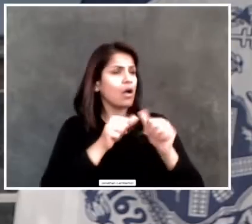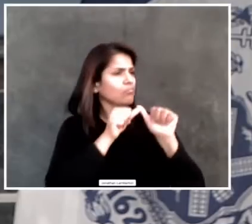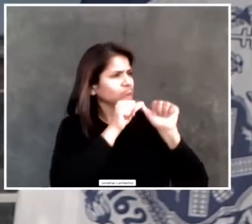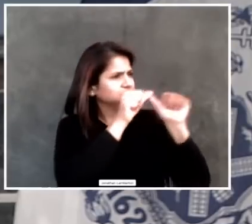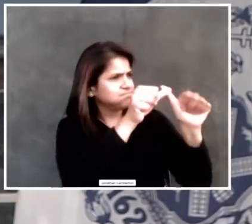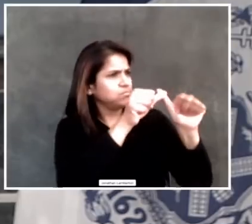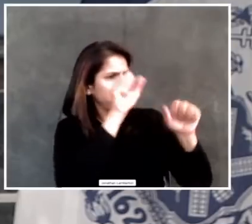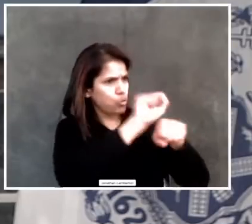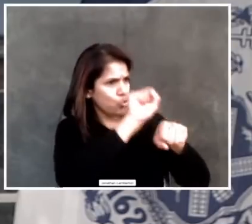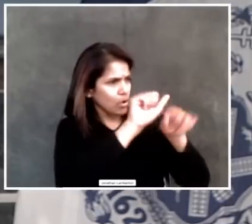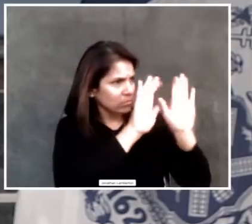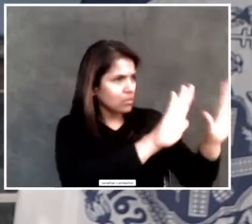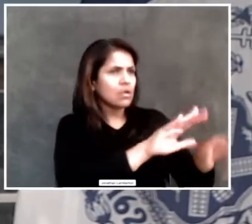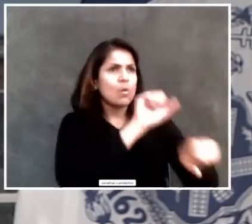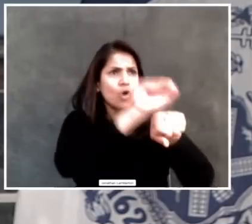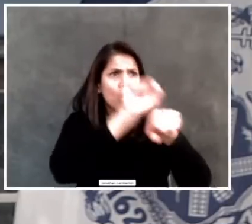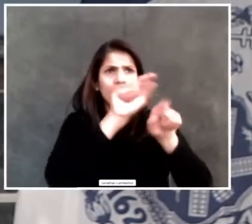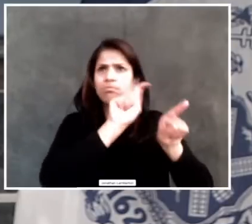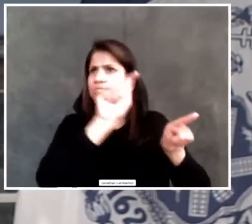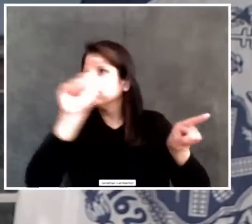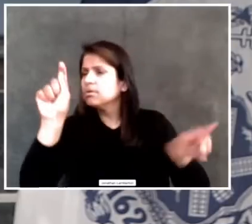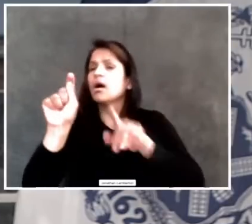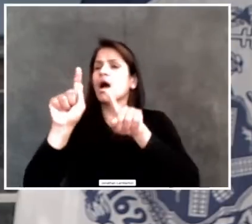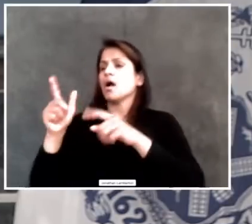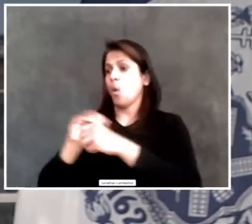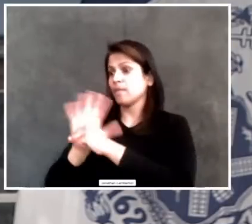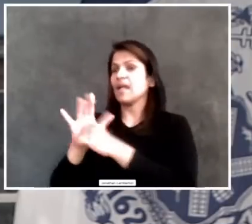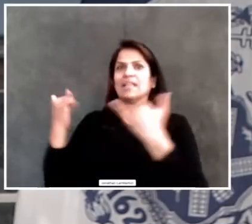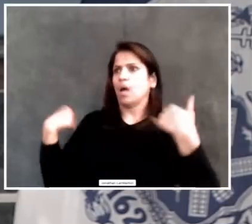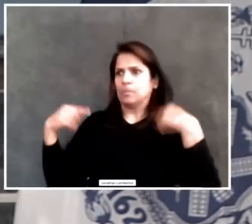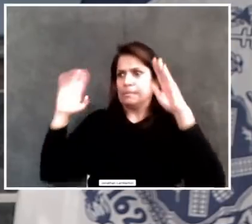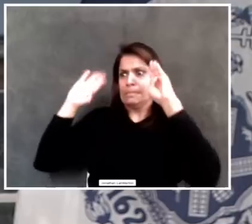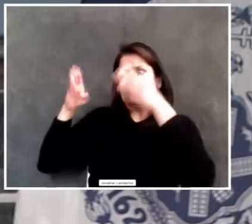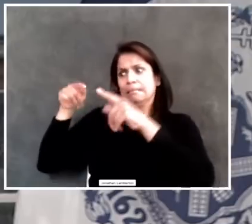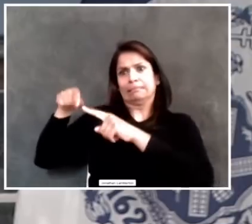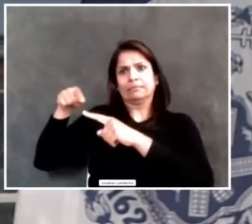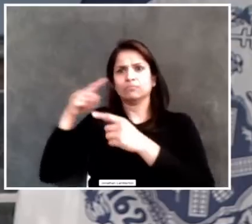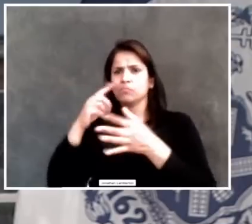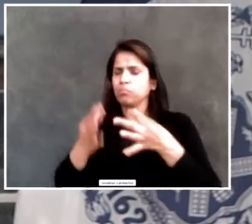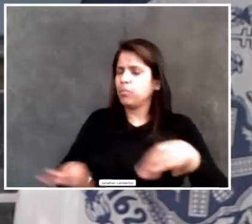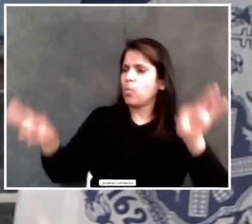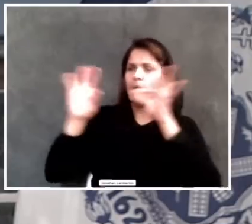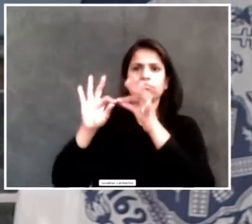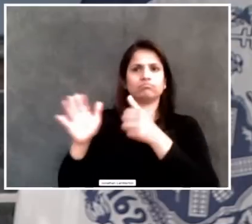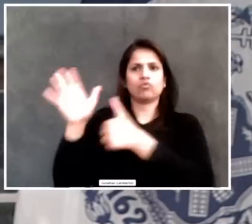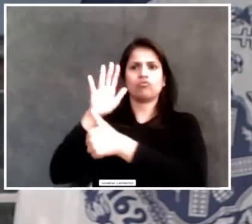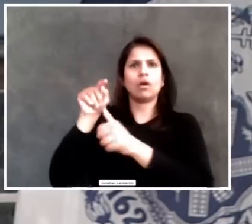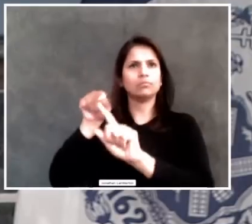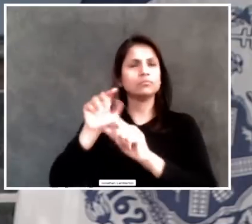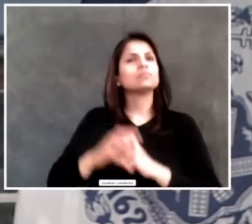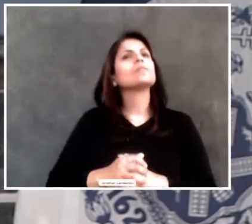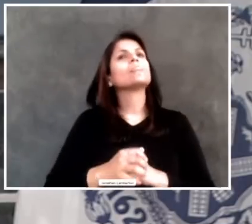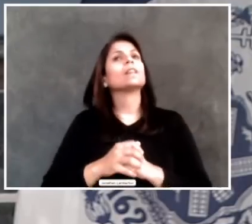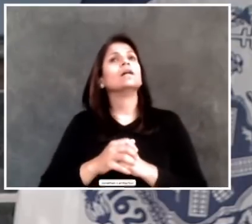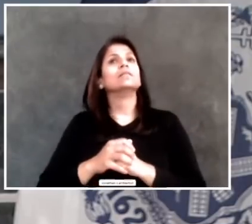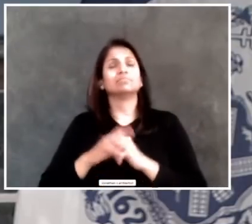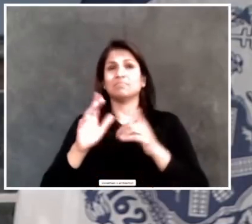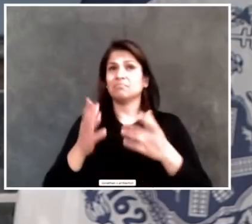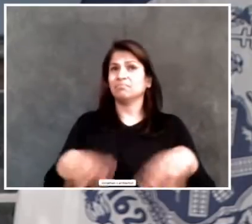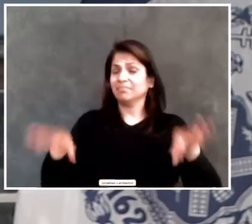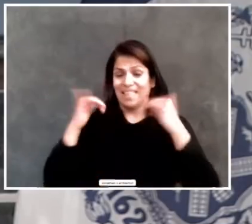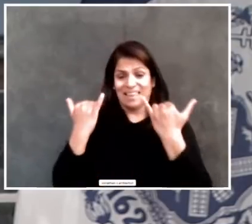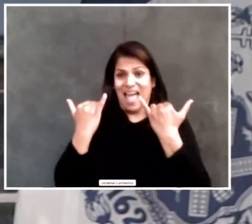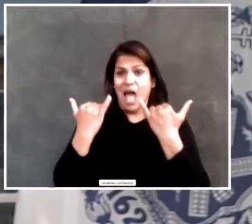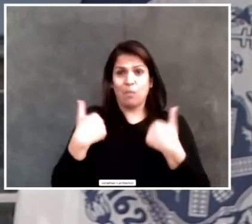But what you're seeing in a lot of agencies in the budget, Gersh, is things that we care deeply about are being held